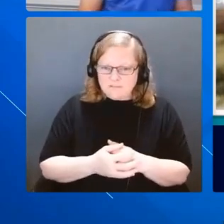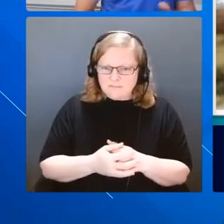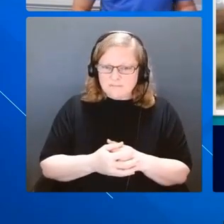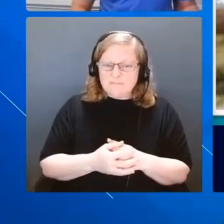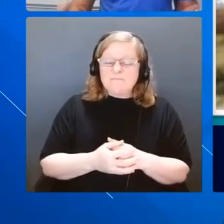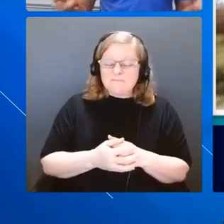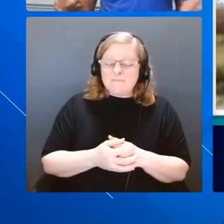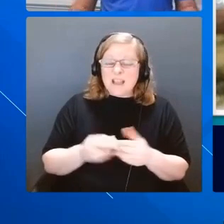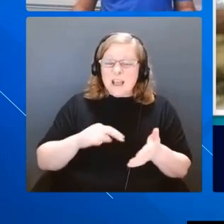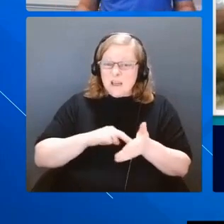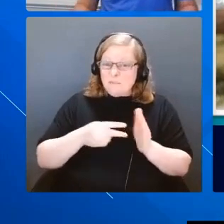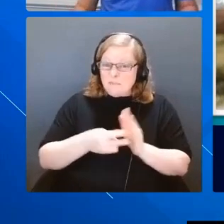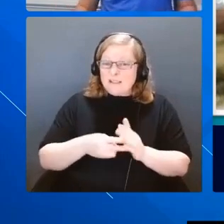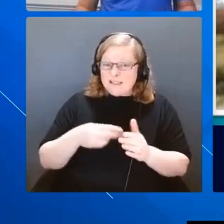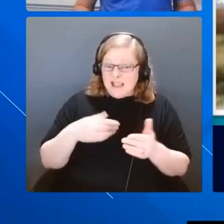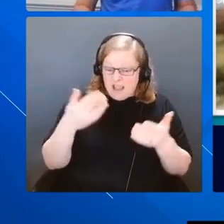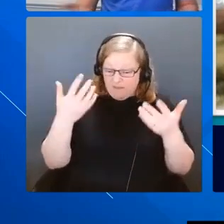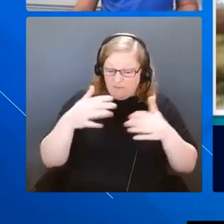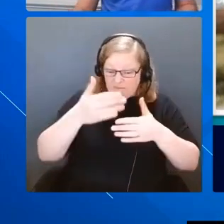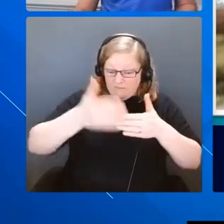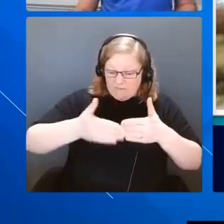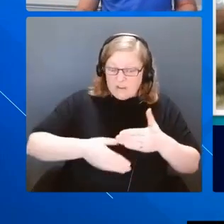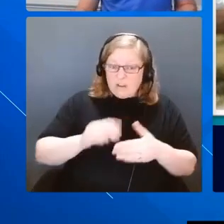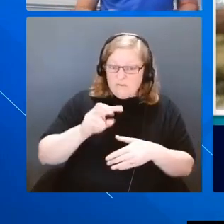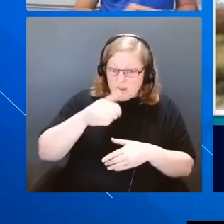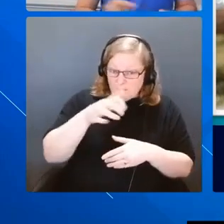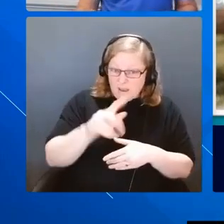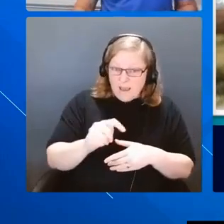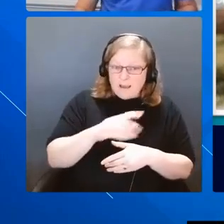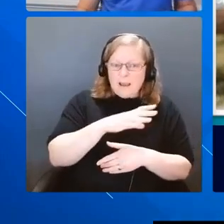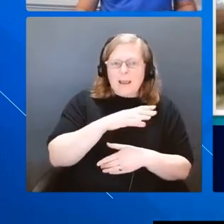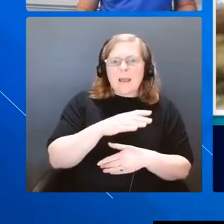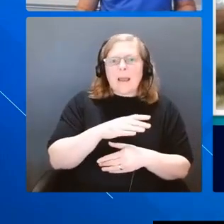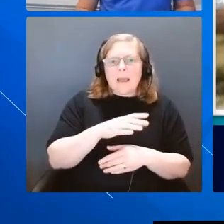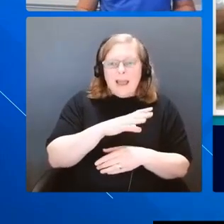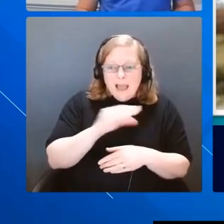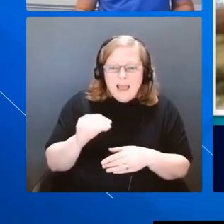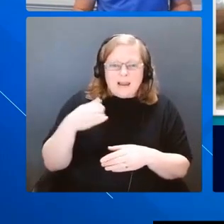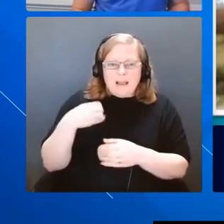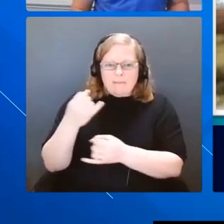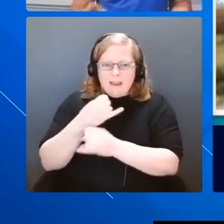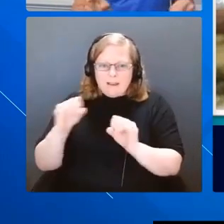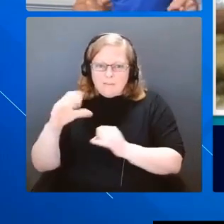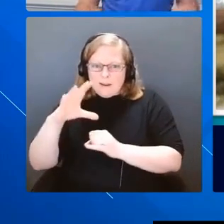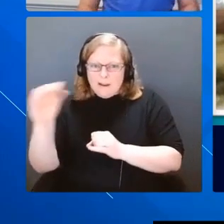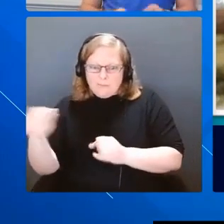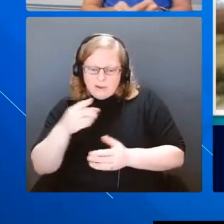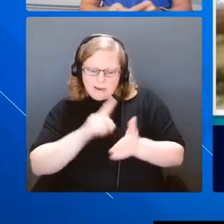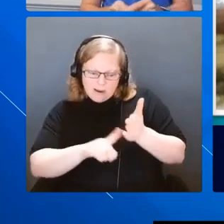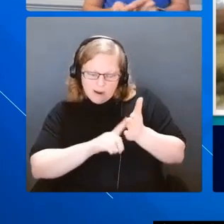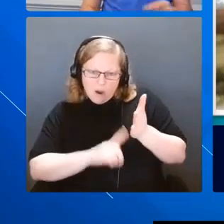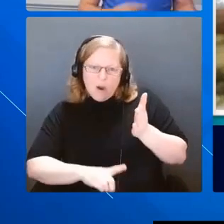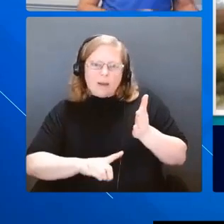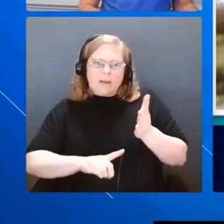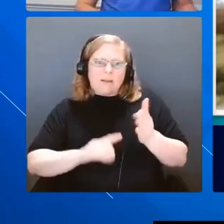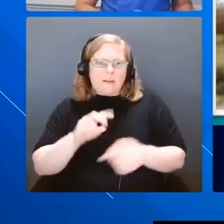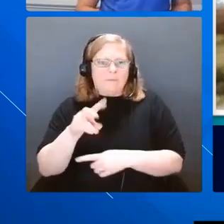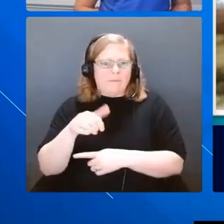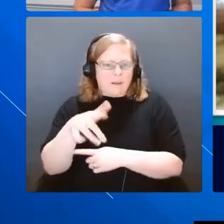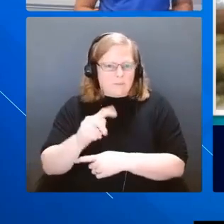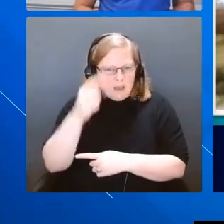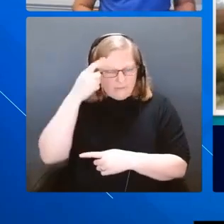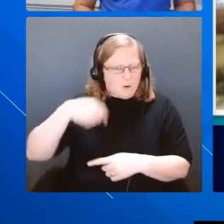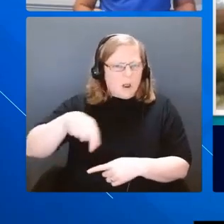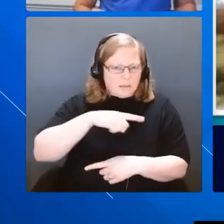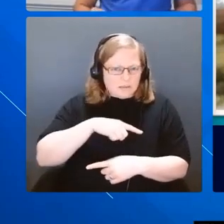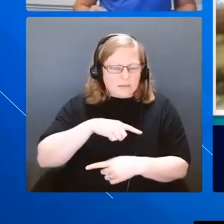completed VPATs, but they were independently audited. And they knew the company that does our VPATs is called TPGI. They knew of them, and they knew they did good